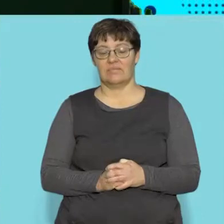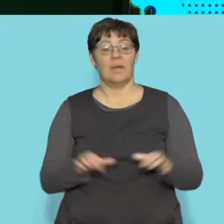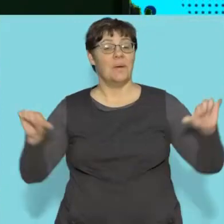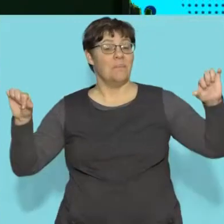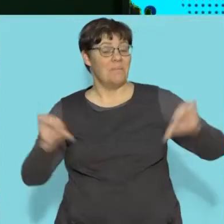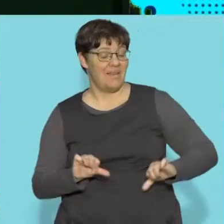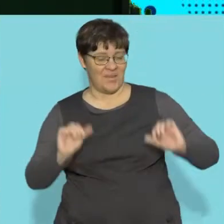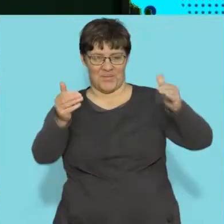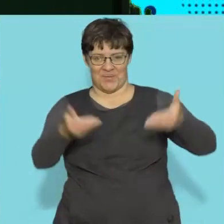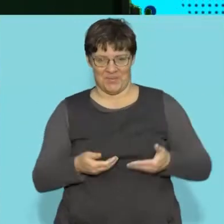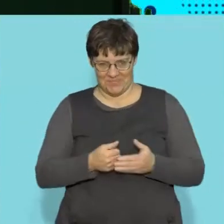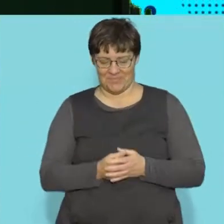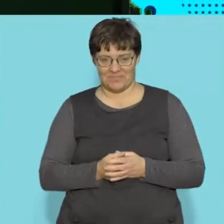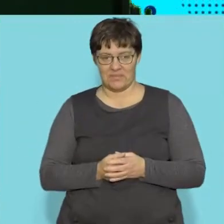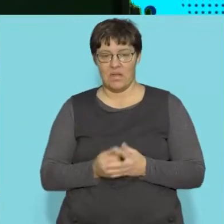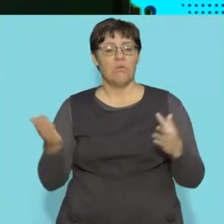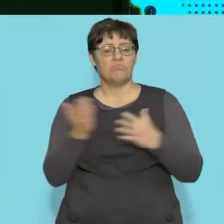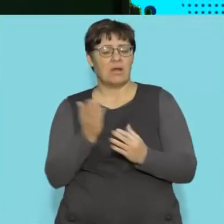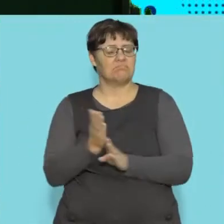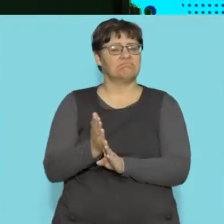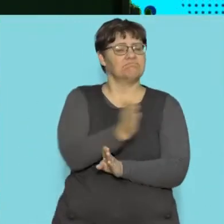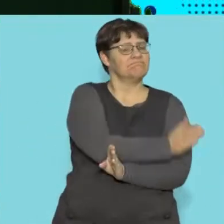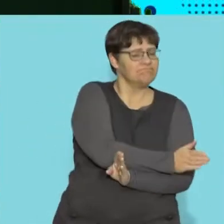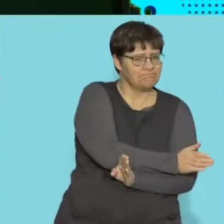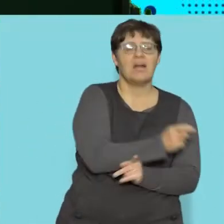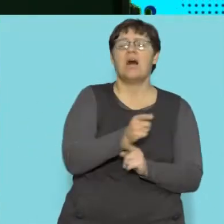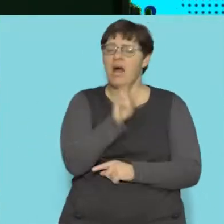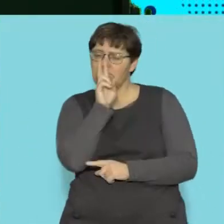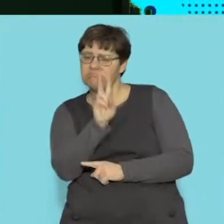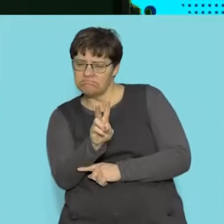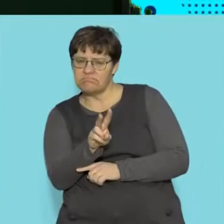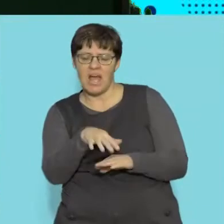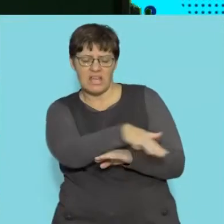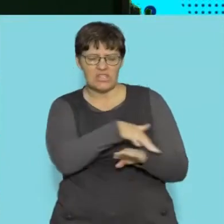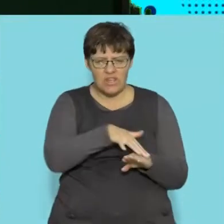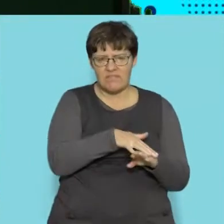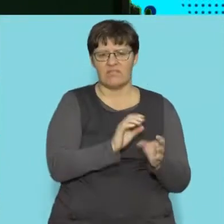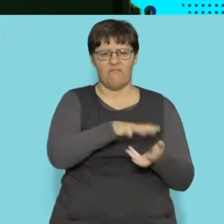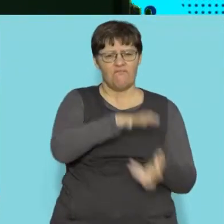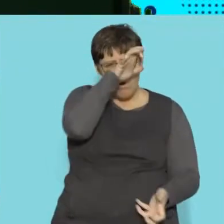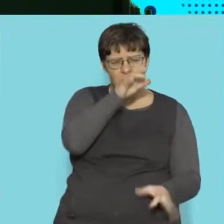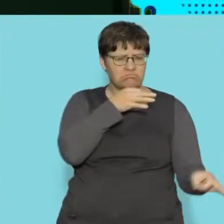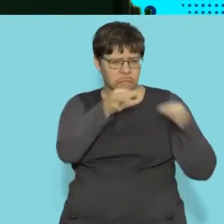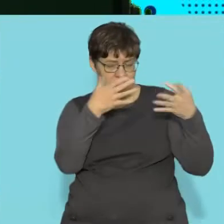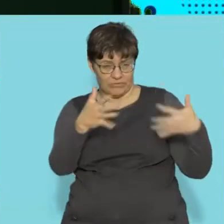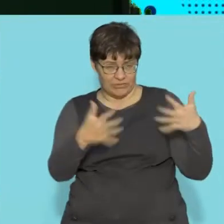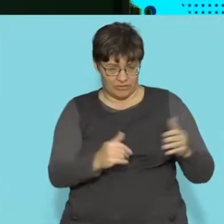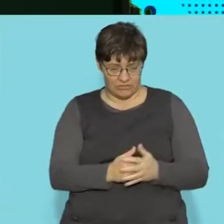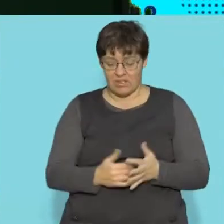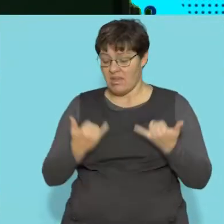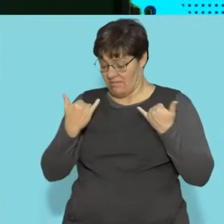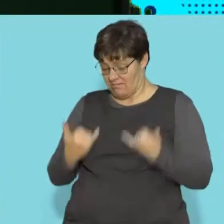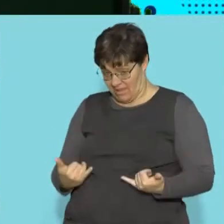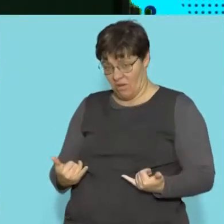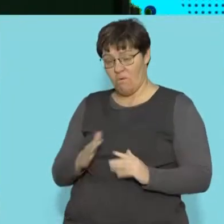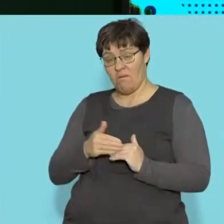Welcome back, everyone. Before the break, I revised the definitions of surface area and volume. In this part of the lesson, we're going to dive into